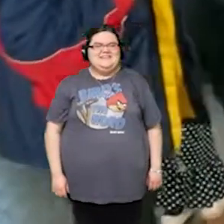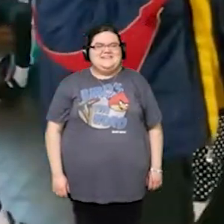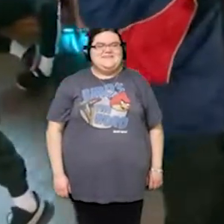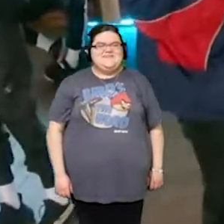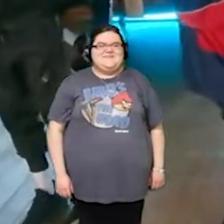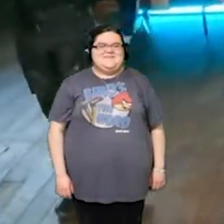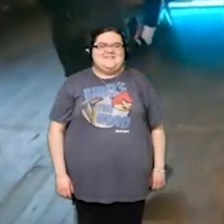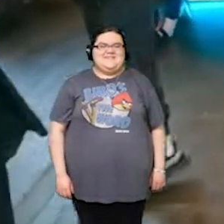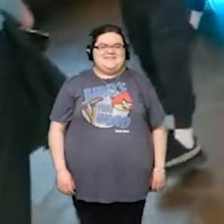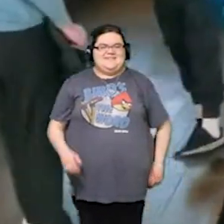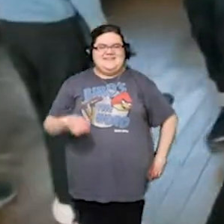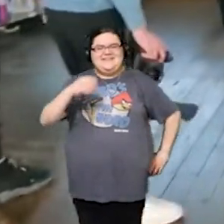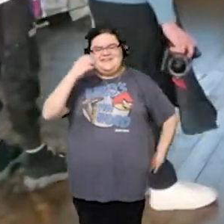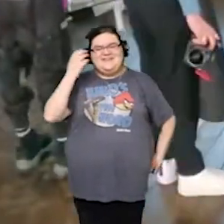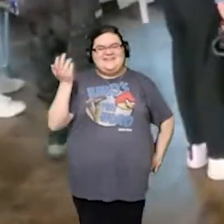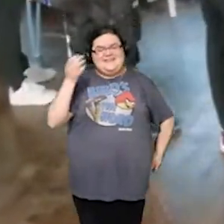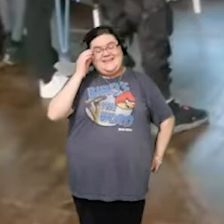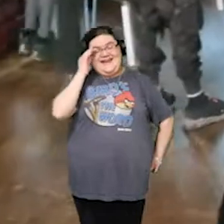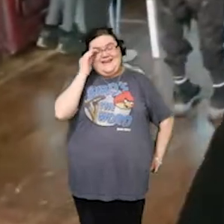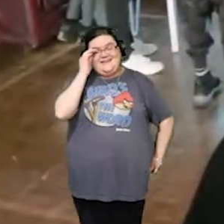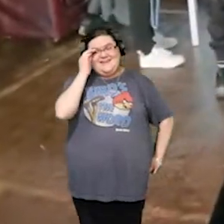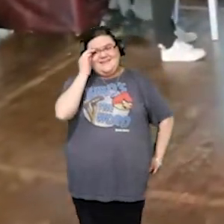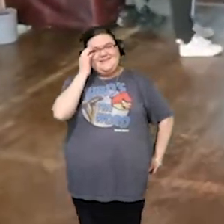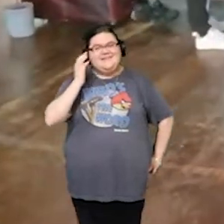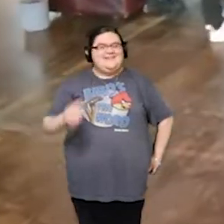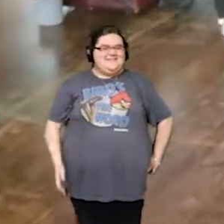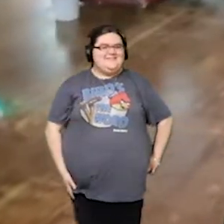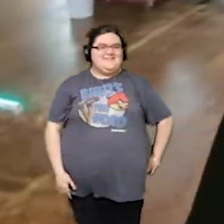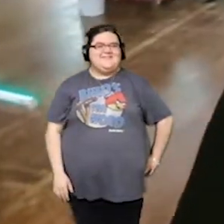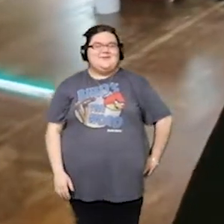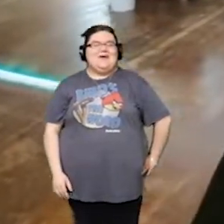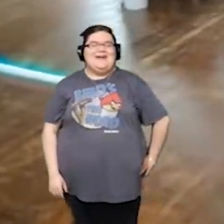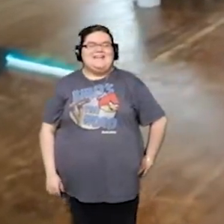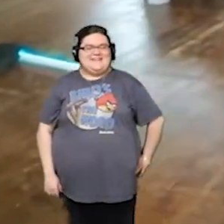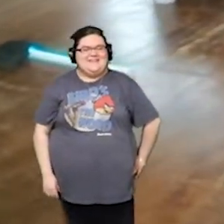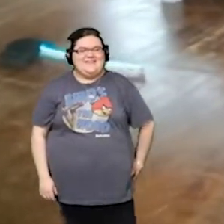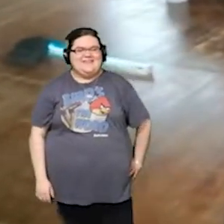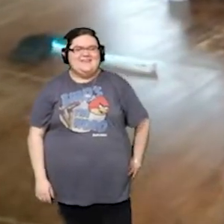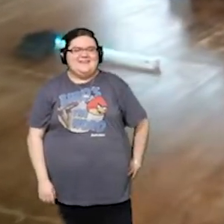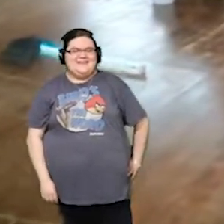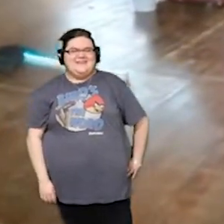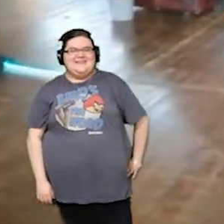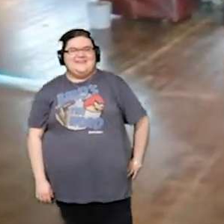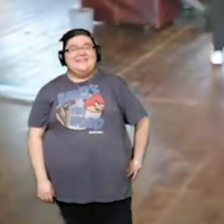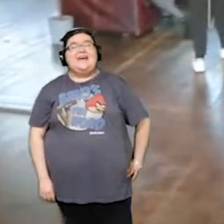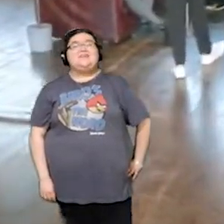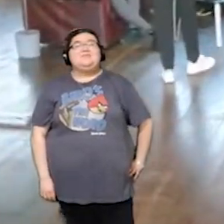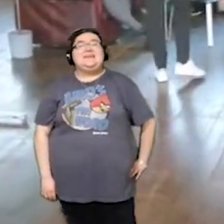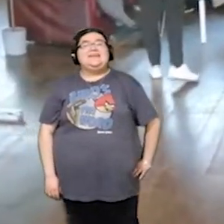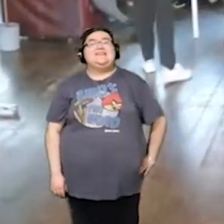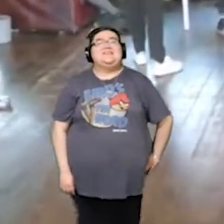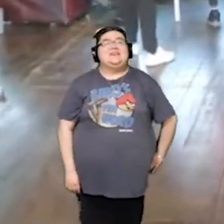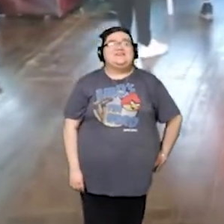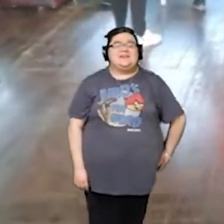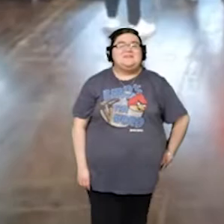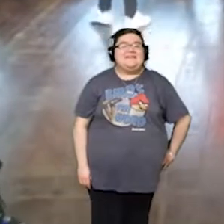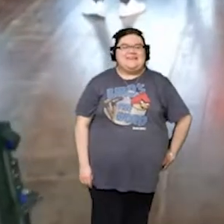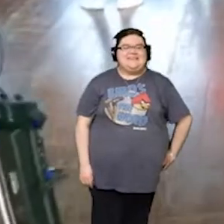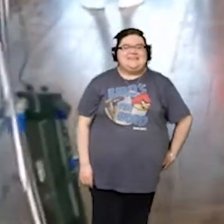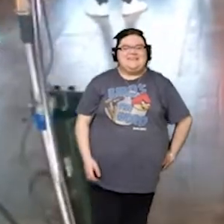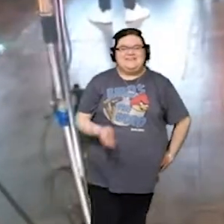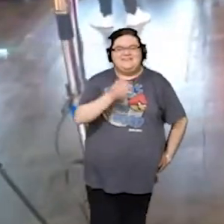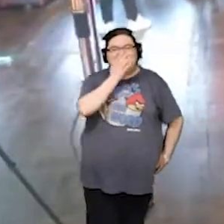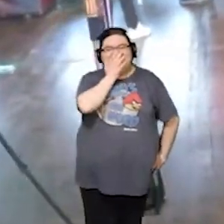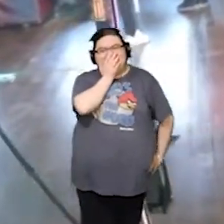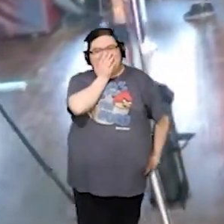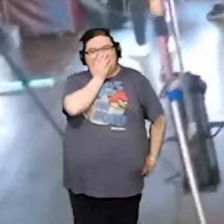in future videos where I'll definitely be wearing a hat or something over my head. For a while, at least. Please subscribe if you've managed to stumble on this video. Please. I'd